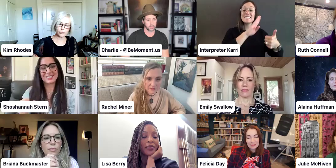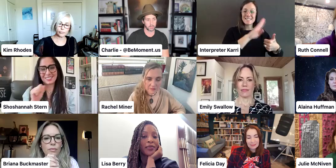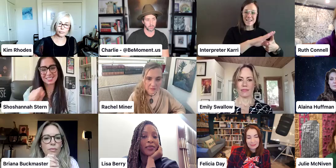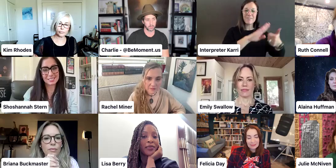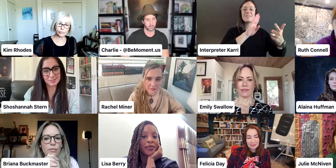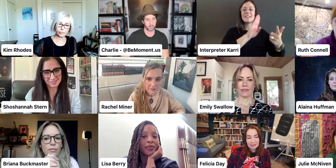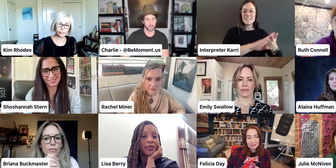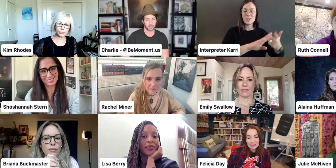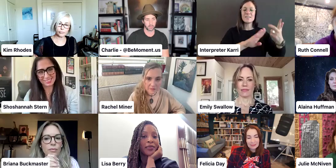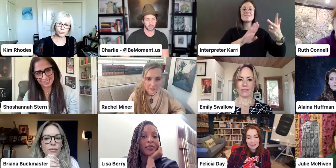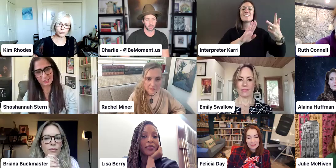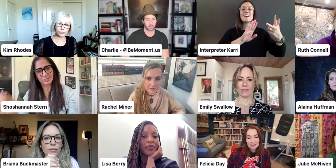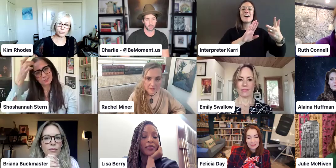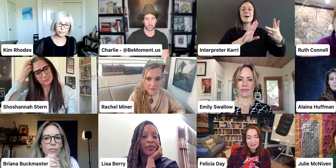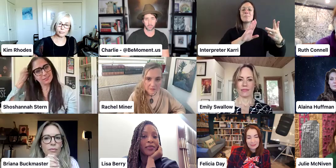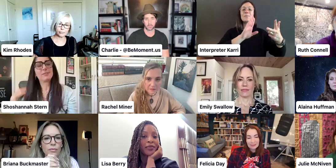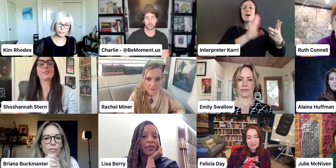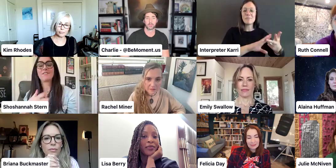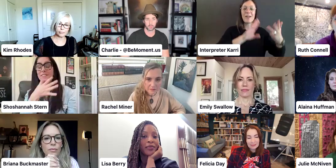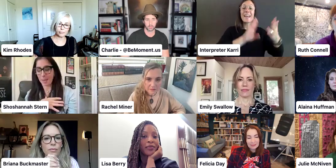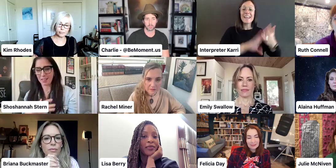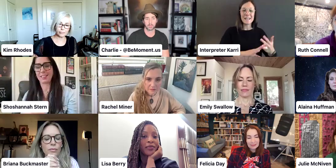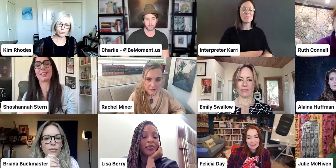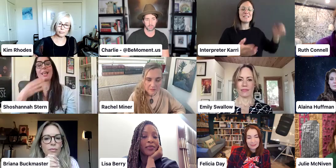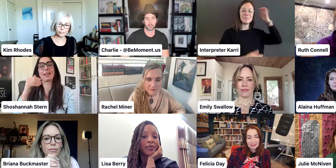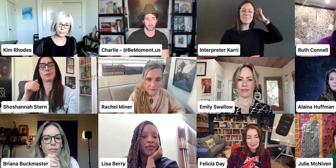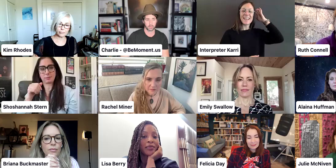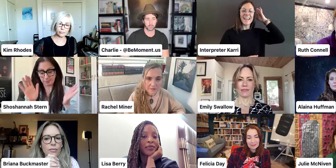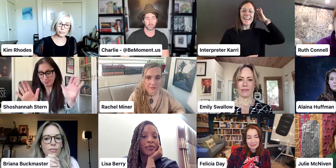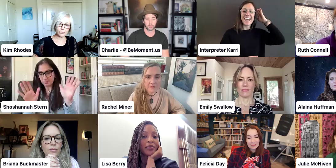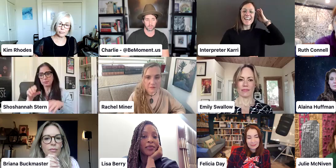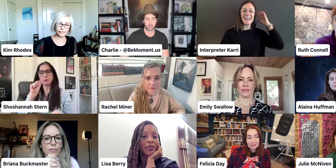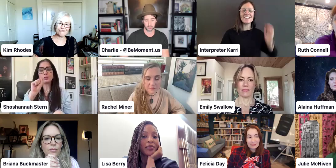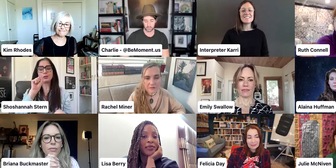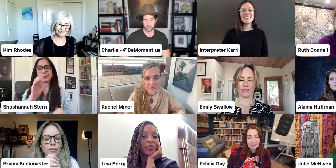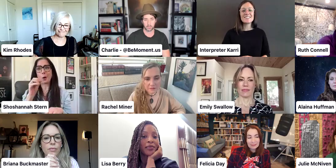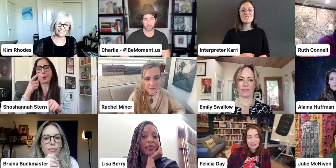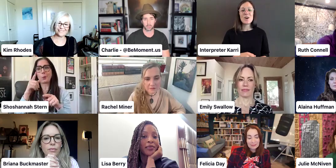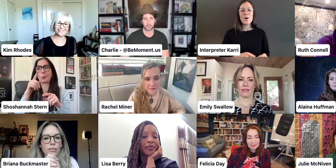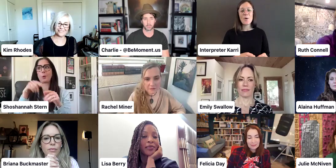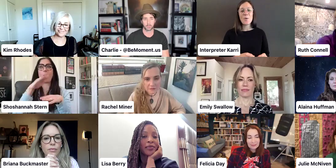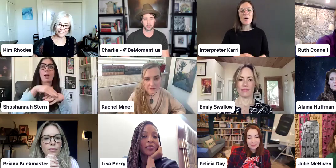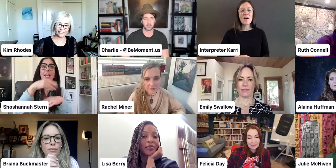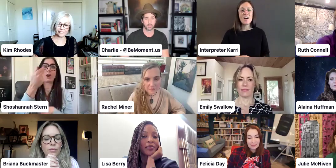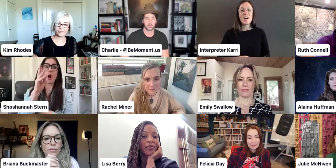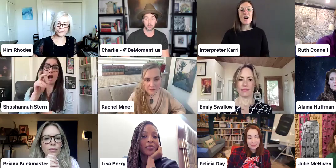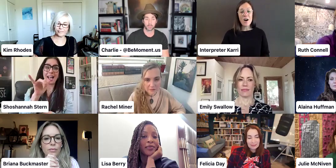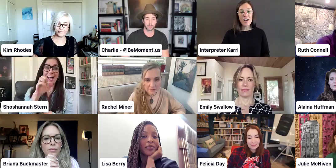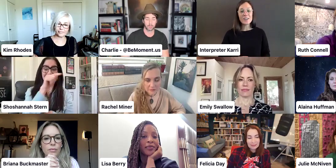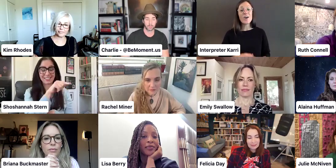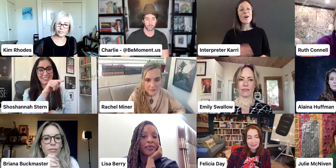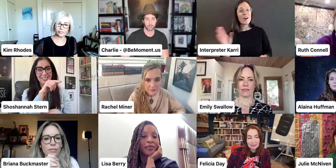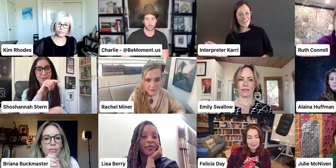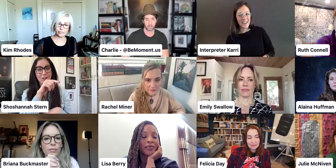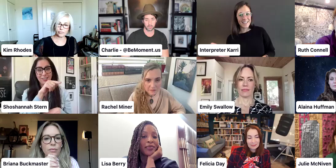is deaf, Indigenous, a female, and an amputee. And so